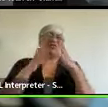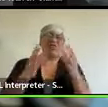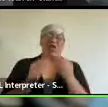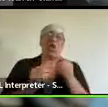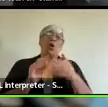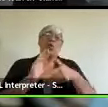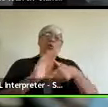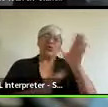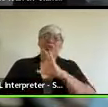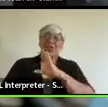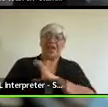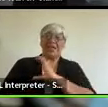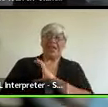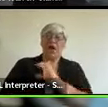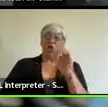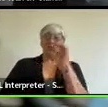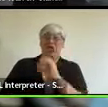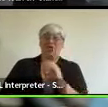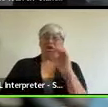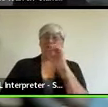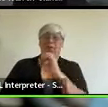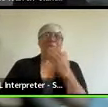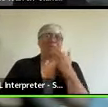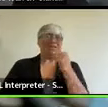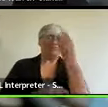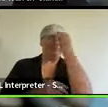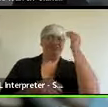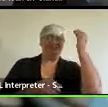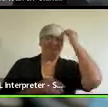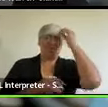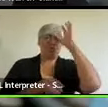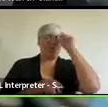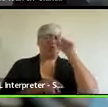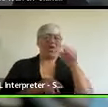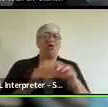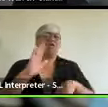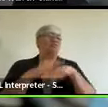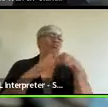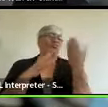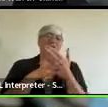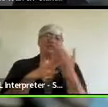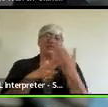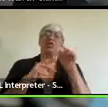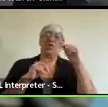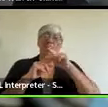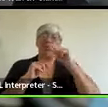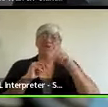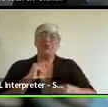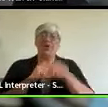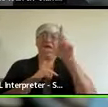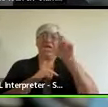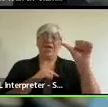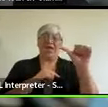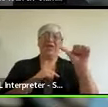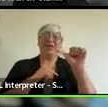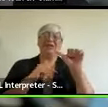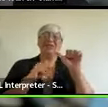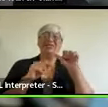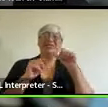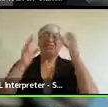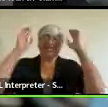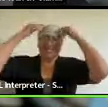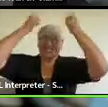now in Canada, in Ontario. Make a note of that province. Again, very accessible. Down to LA, Disneyland, Fantasyland, of course,